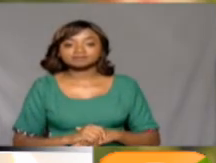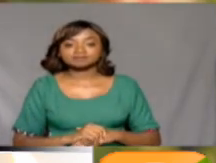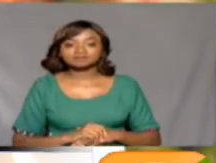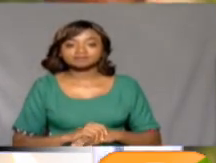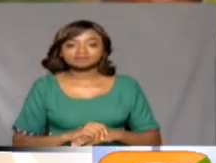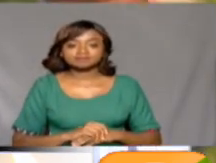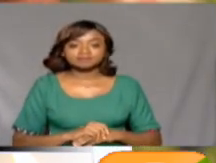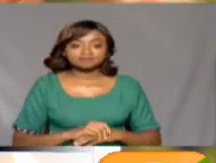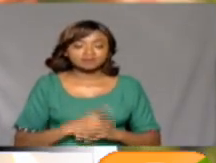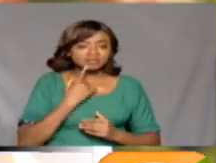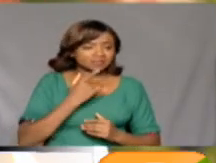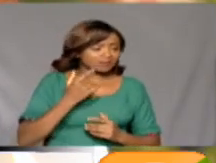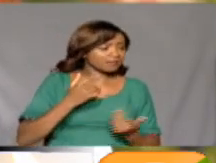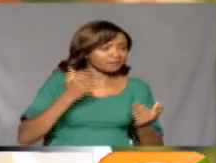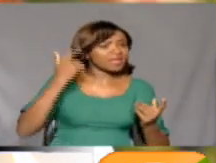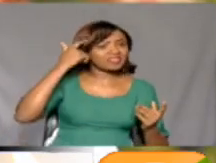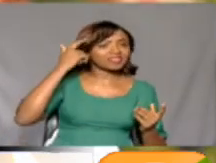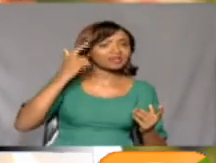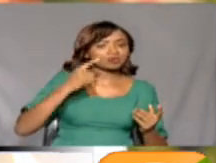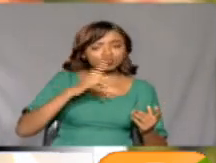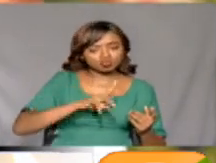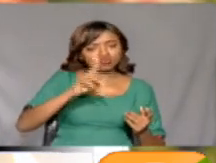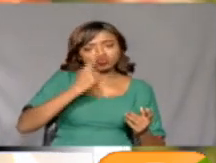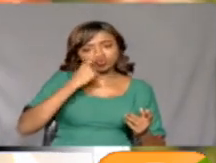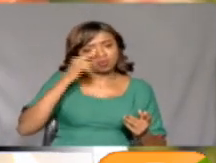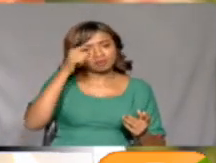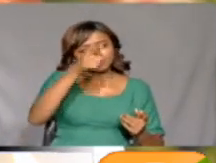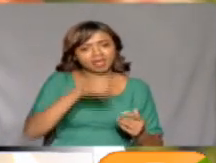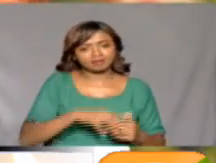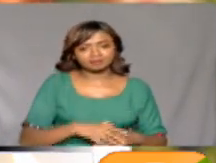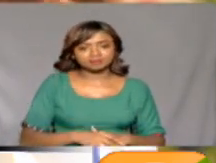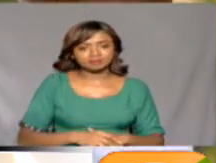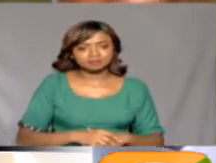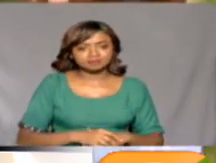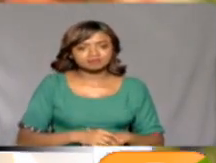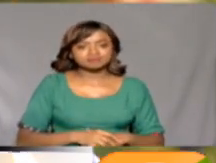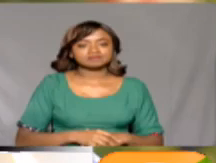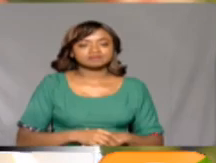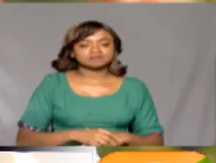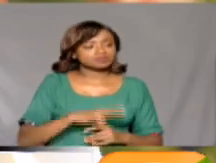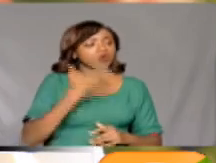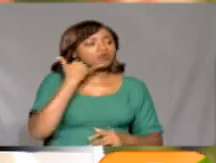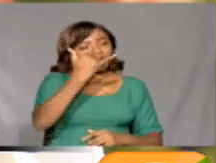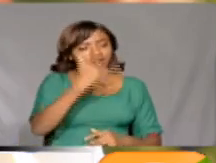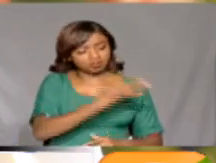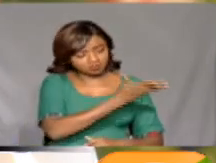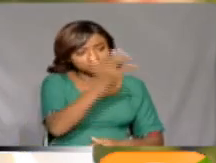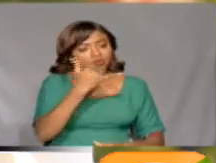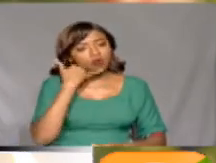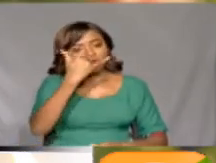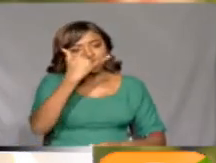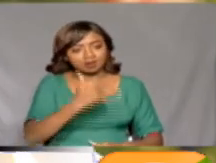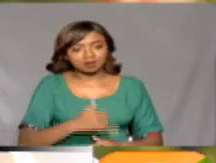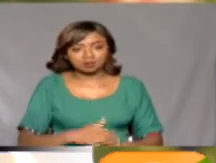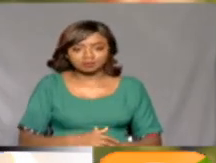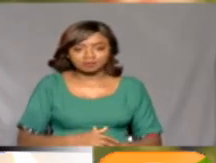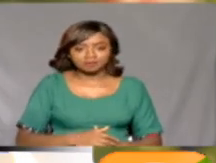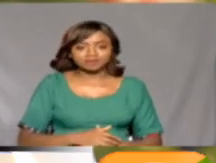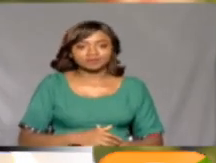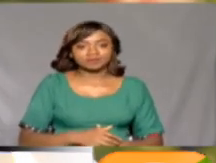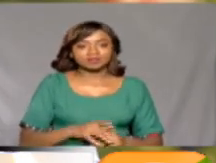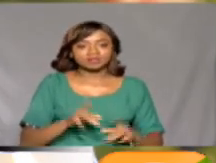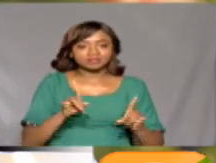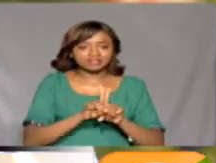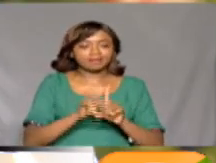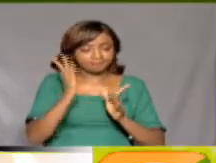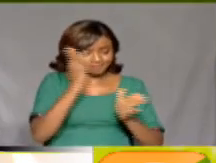I tell him, Mzee, I think Uhuru is at home. So he says, call him and prepare the concession